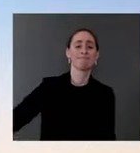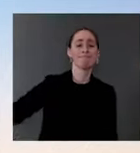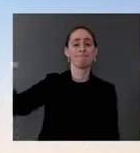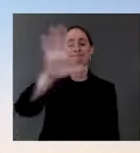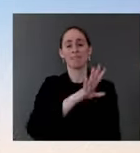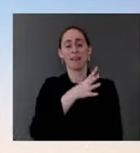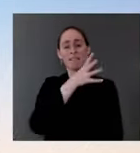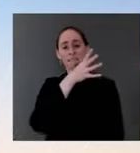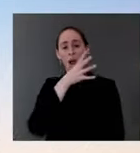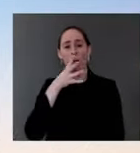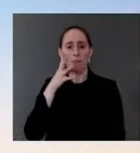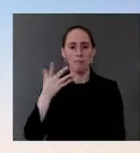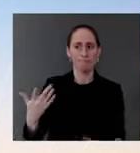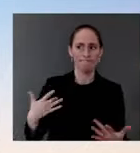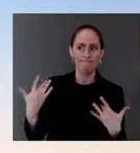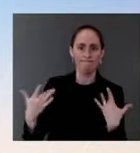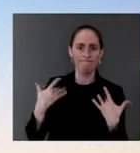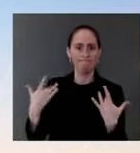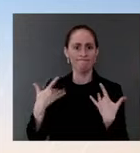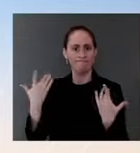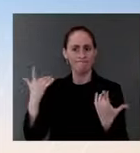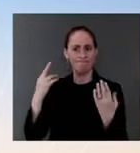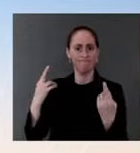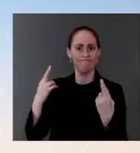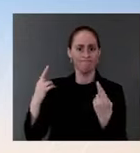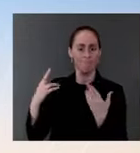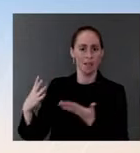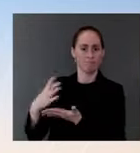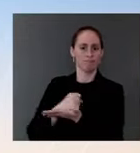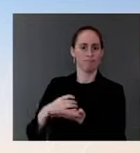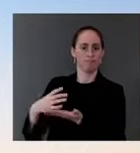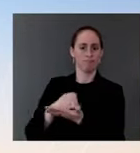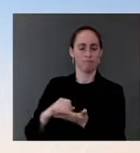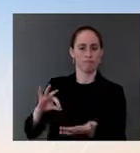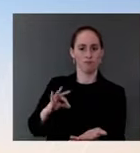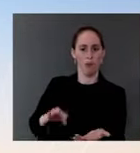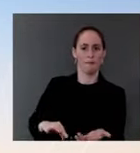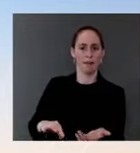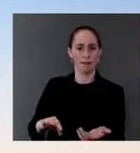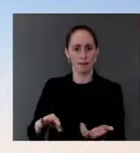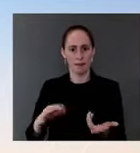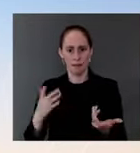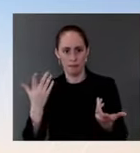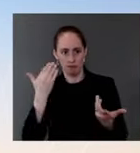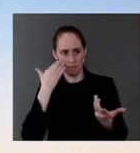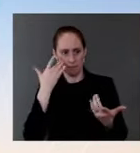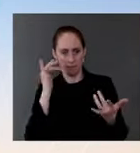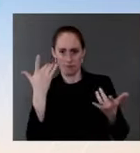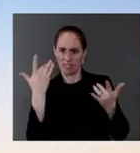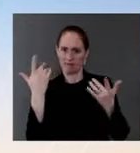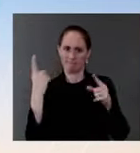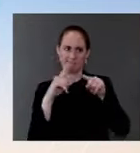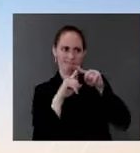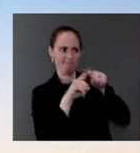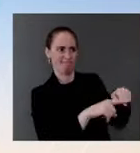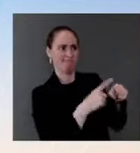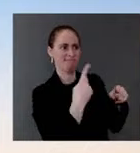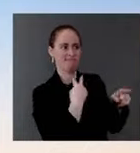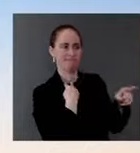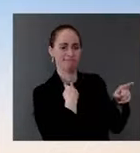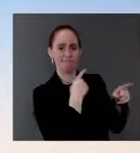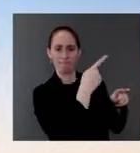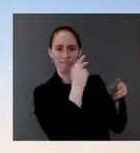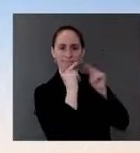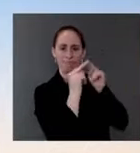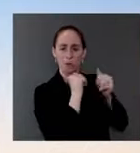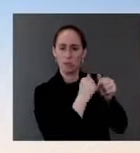expect the president to take action if that is the case? Well, as you know, there's an ongoing review and assessment, and maybe this is what I shorthanded was referencing,